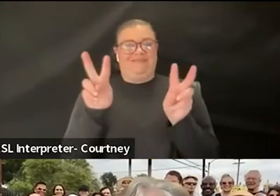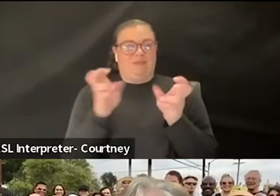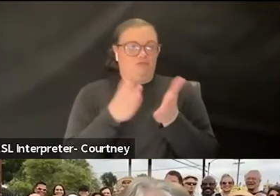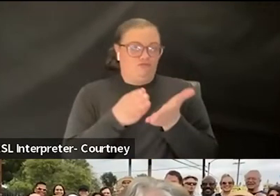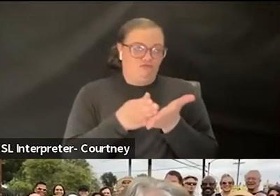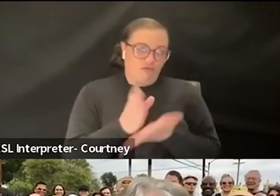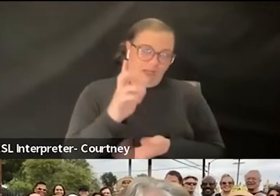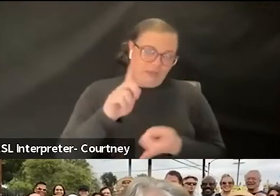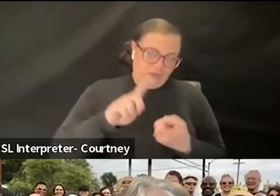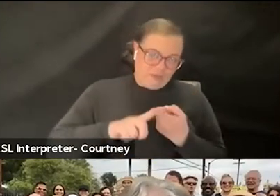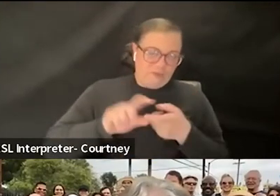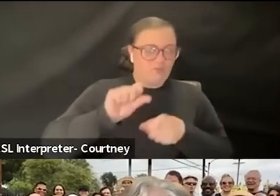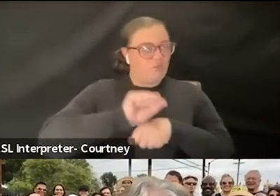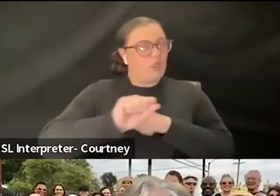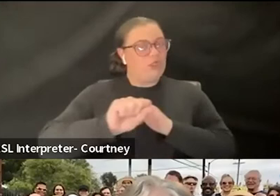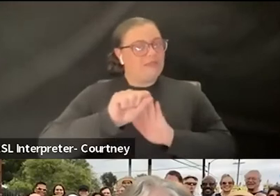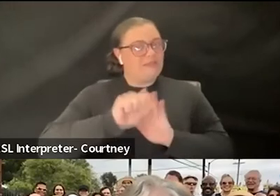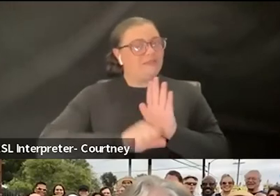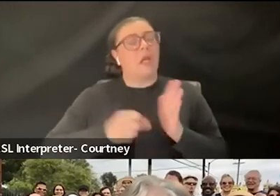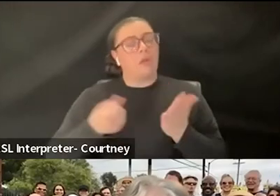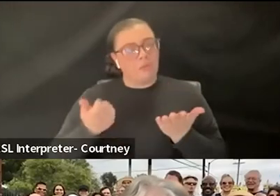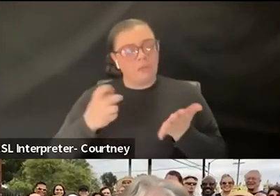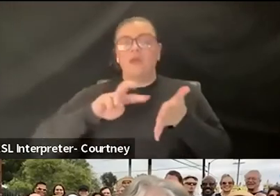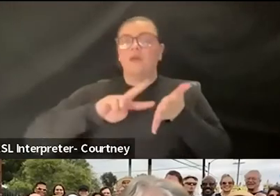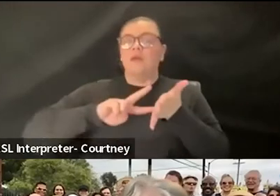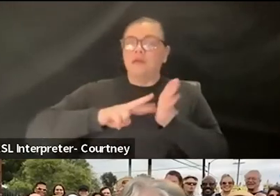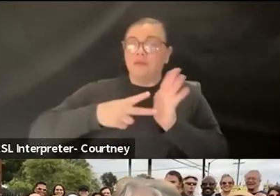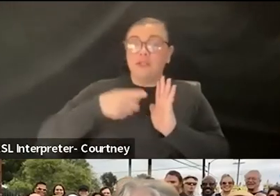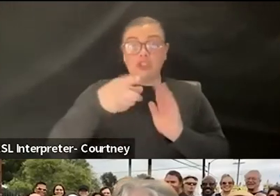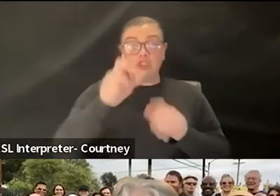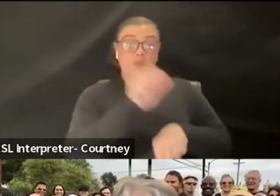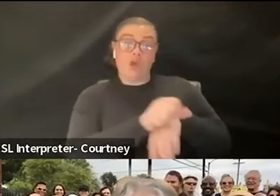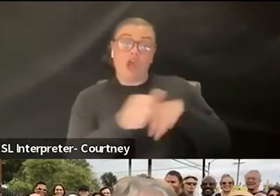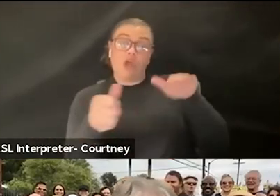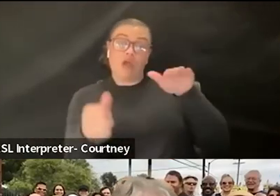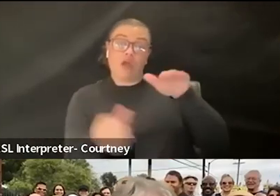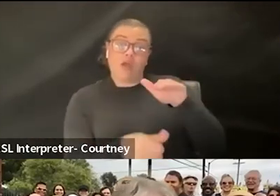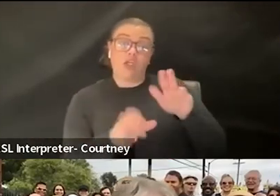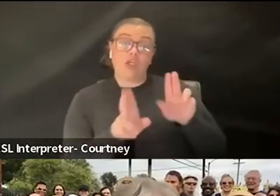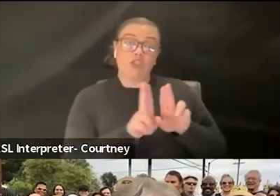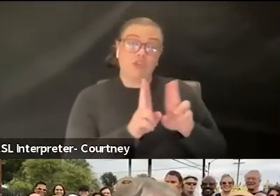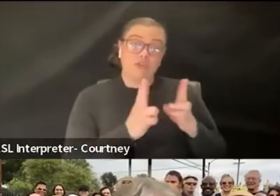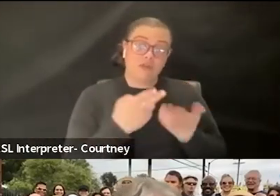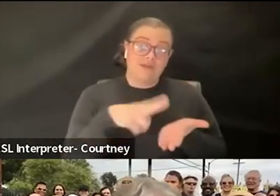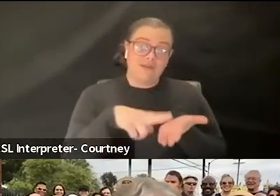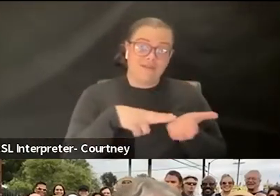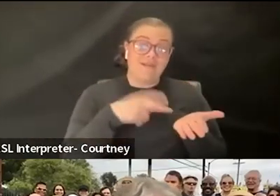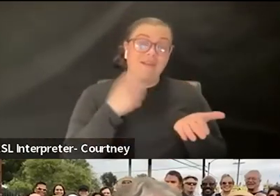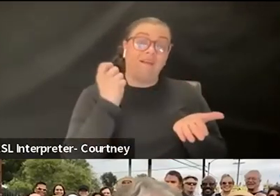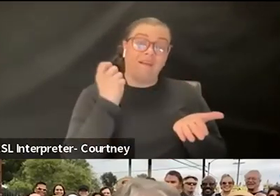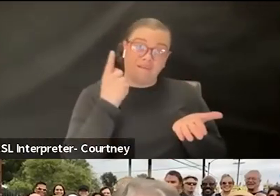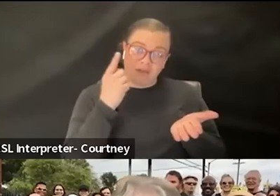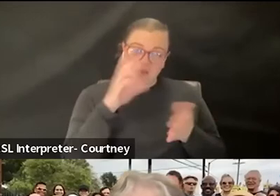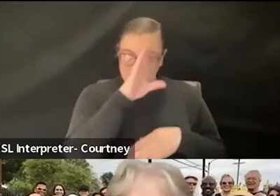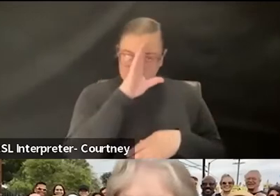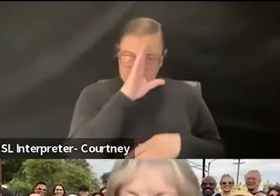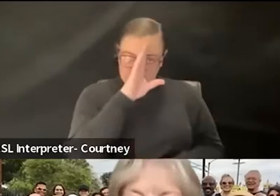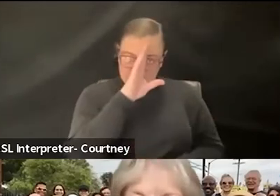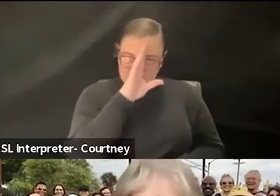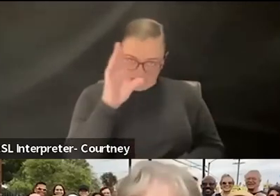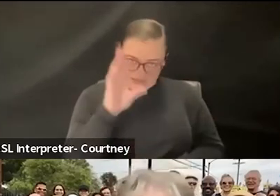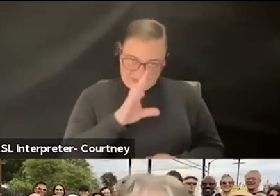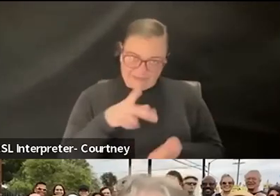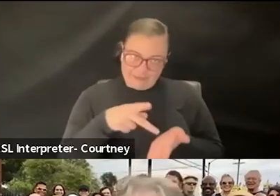contract and never pay dues, never pay fees. So you get all